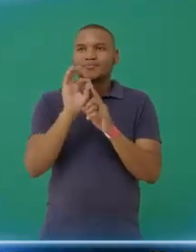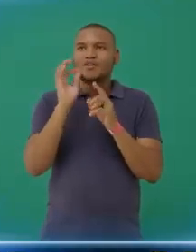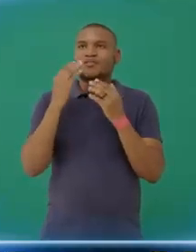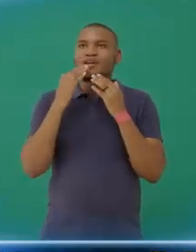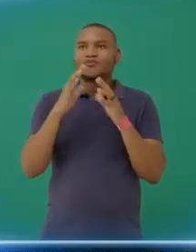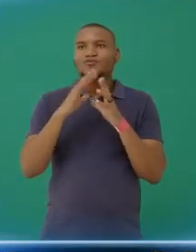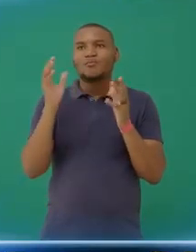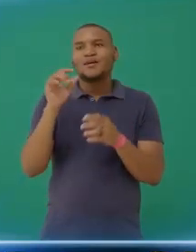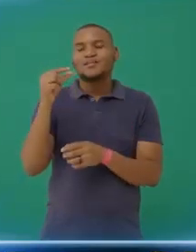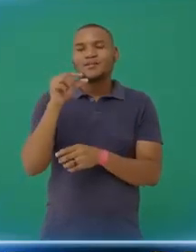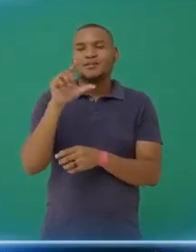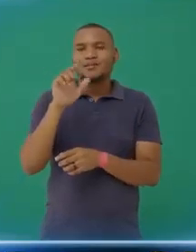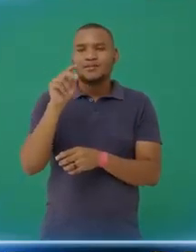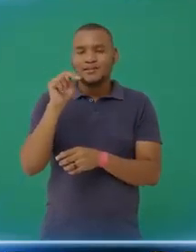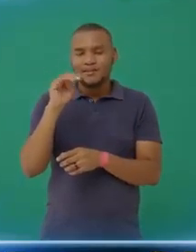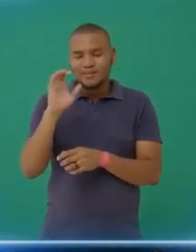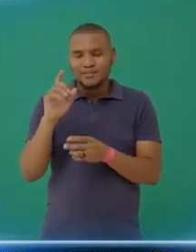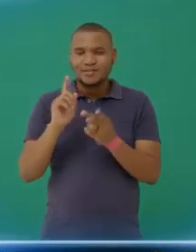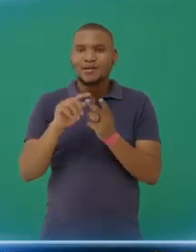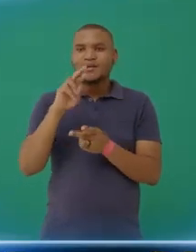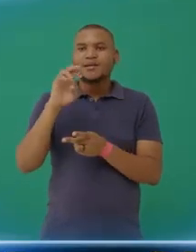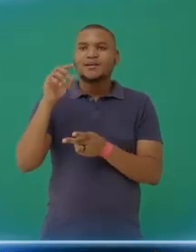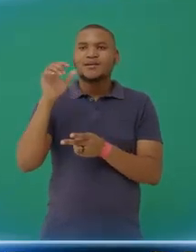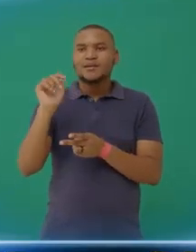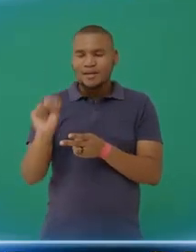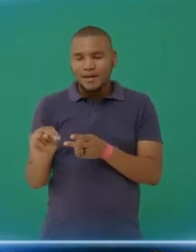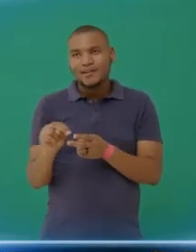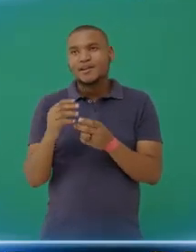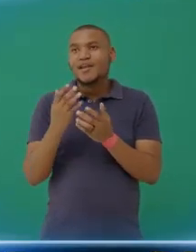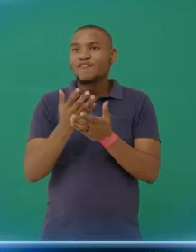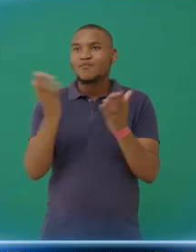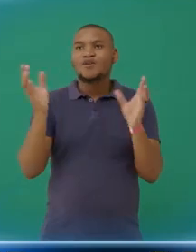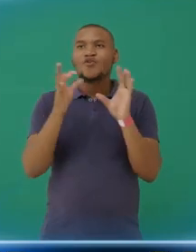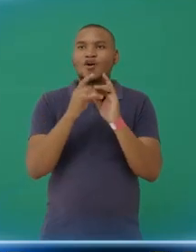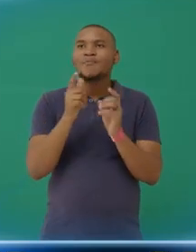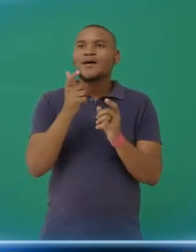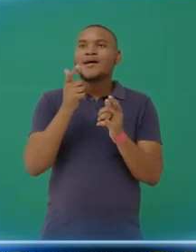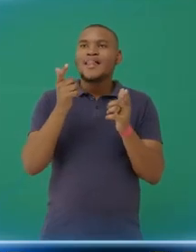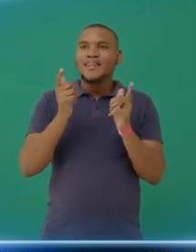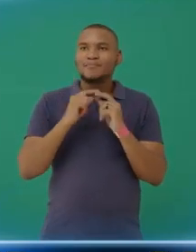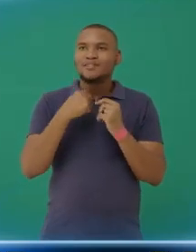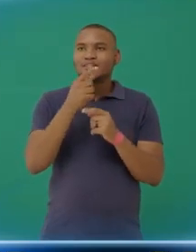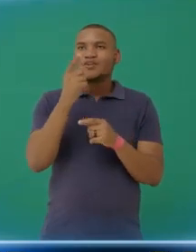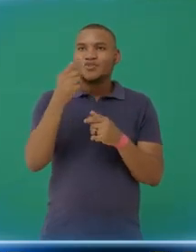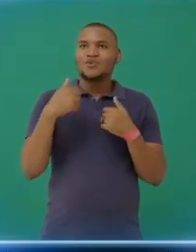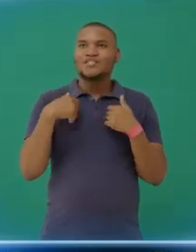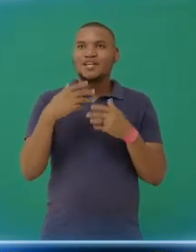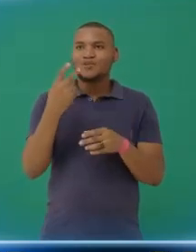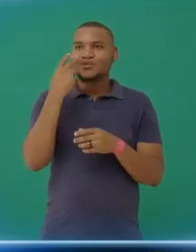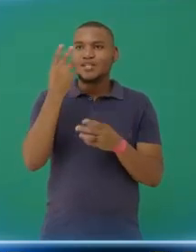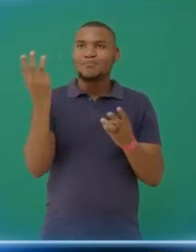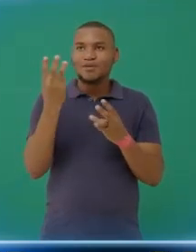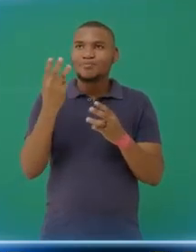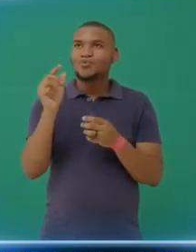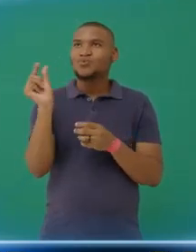Glynis. Thank you, Regan, for being with us today. Everybody at home, let me tell you, we are starting to see people come in